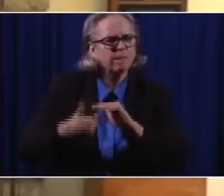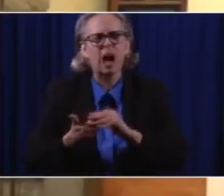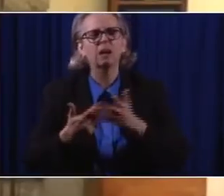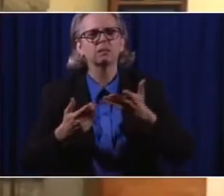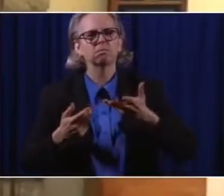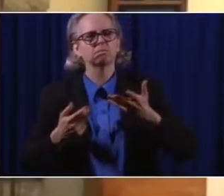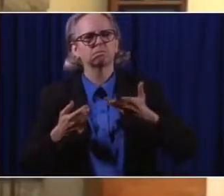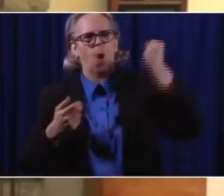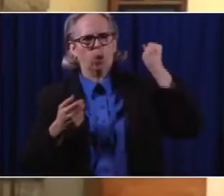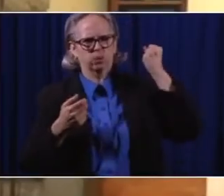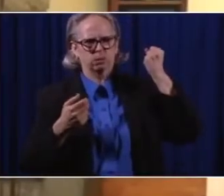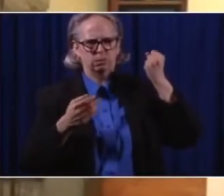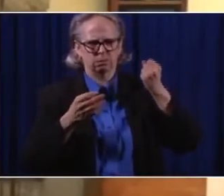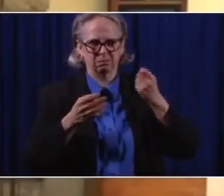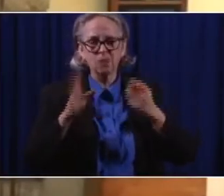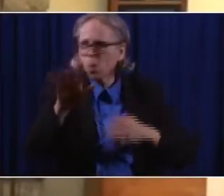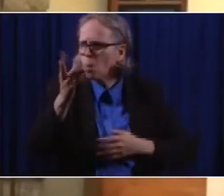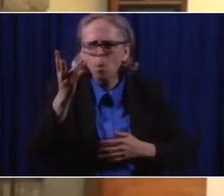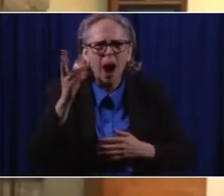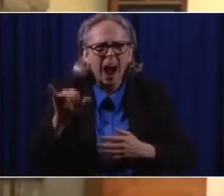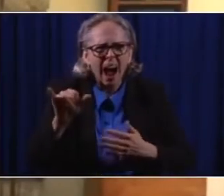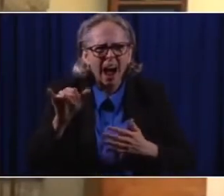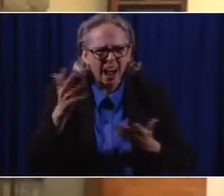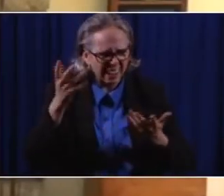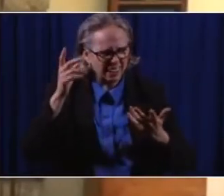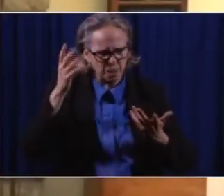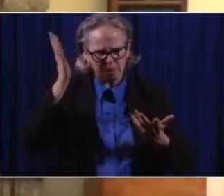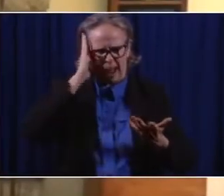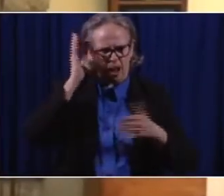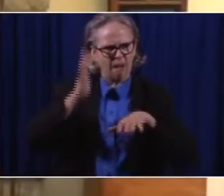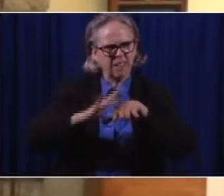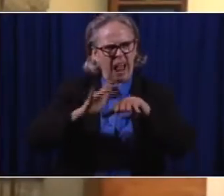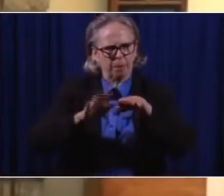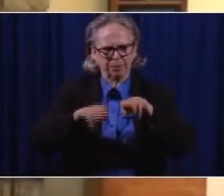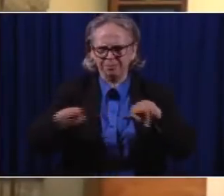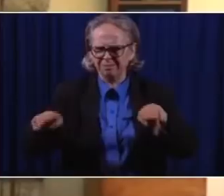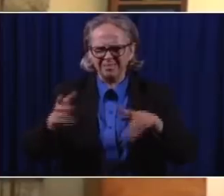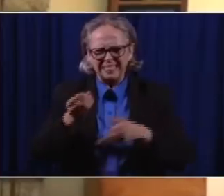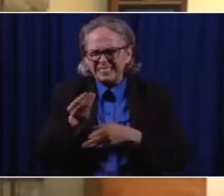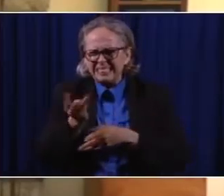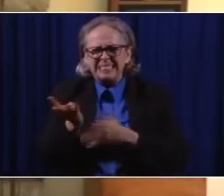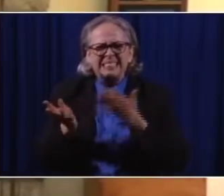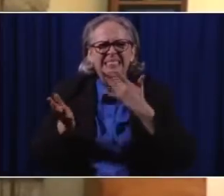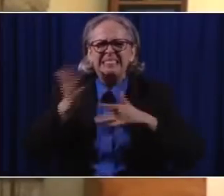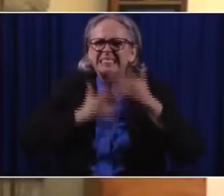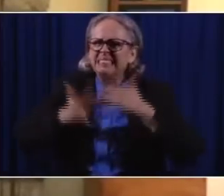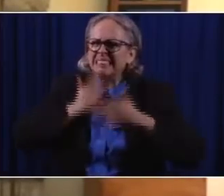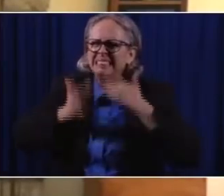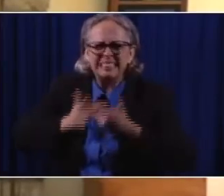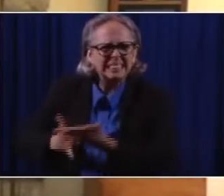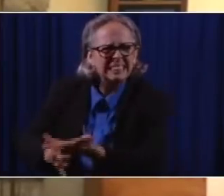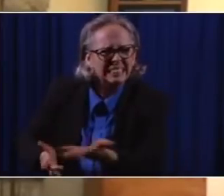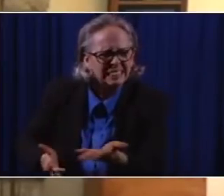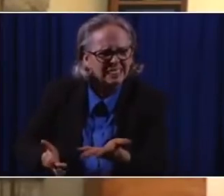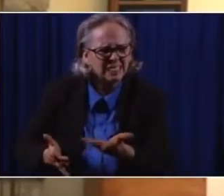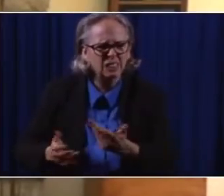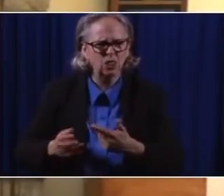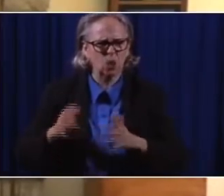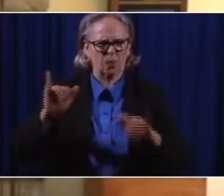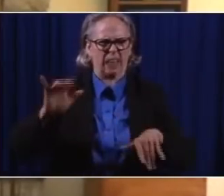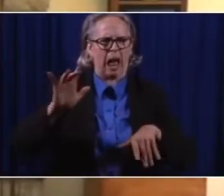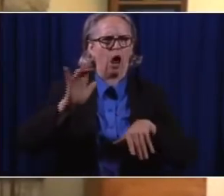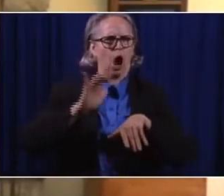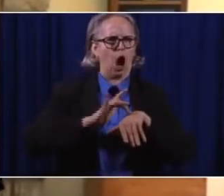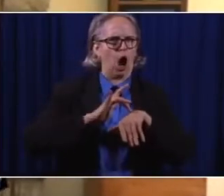the bed. It's a precious bed. And so, you know, that's the early warning sign. And then